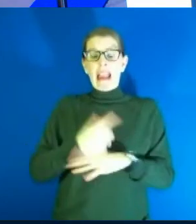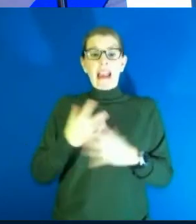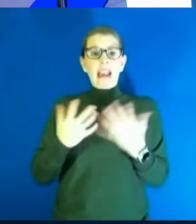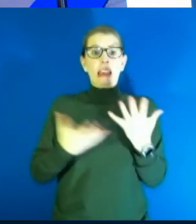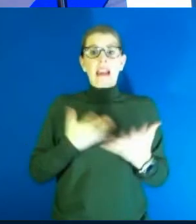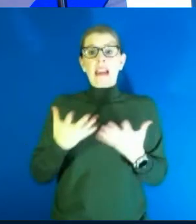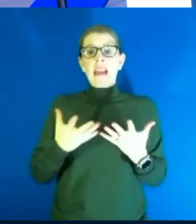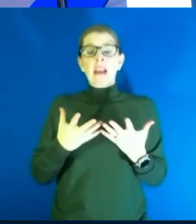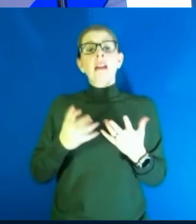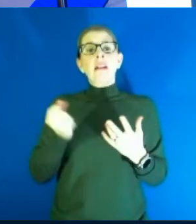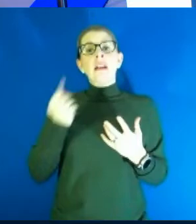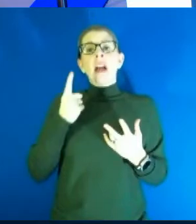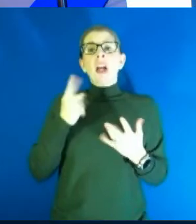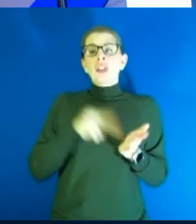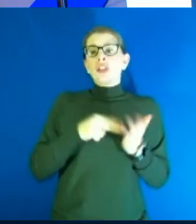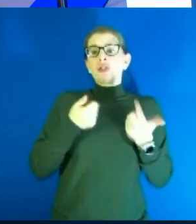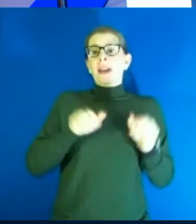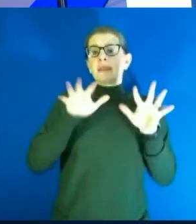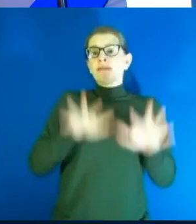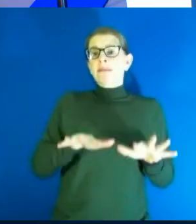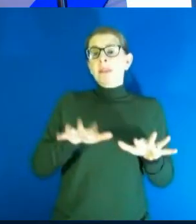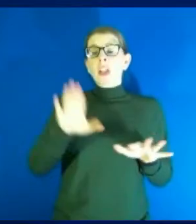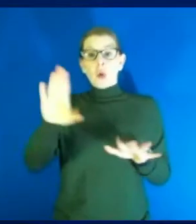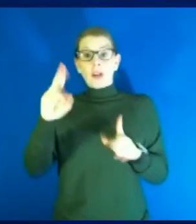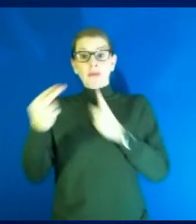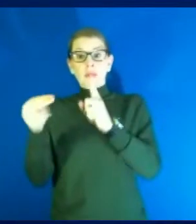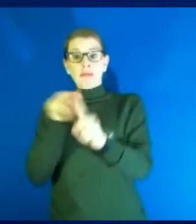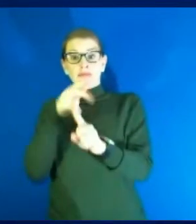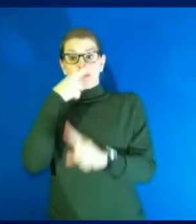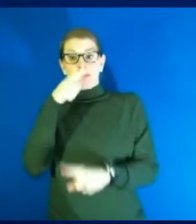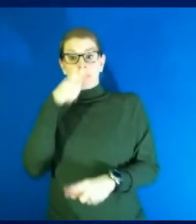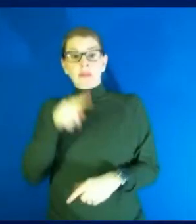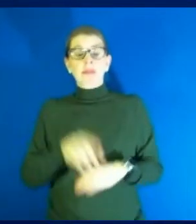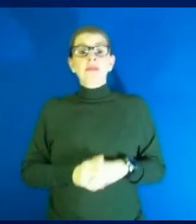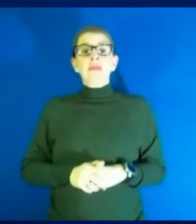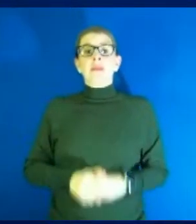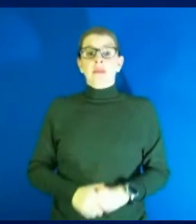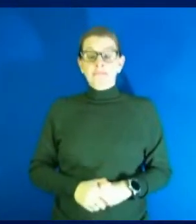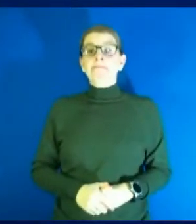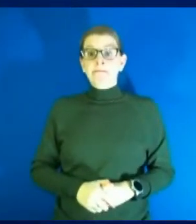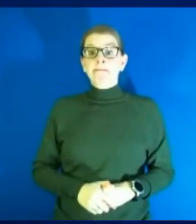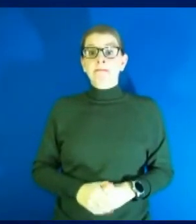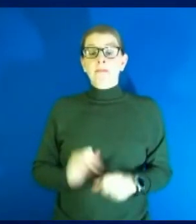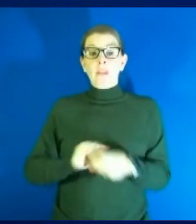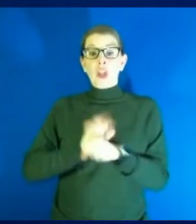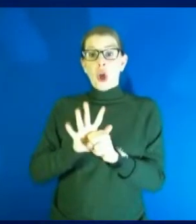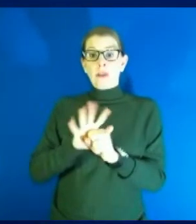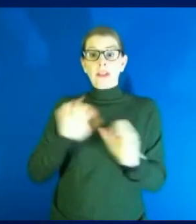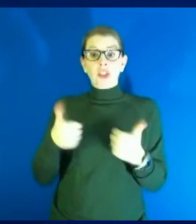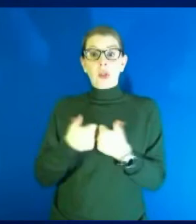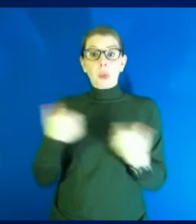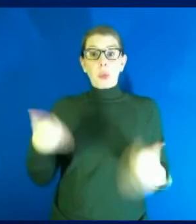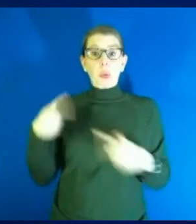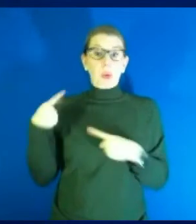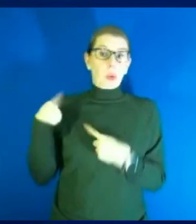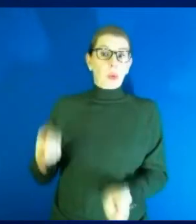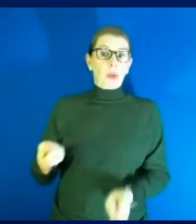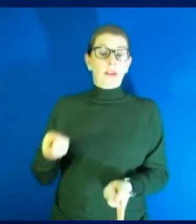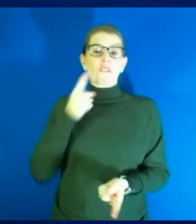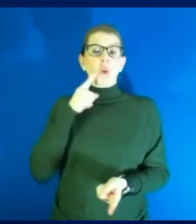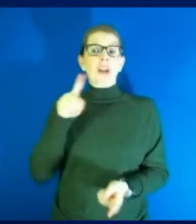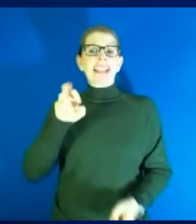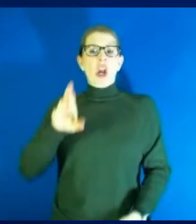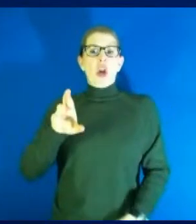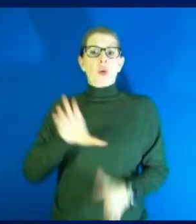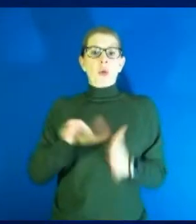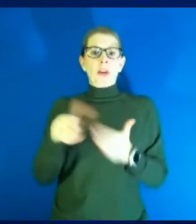these type of situations, but your insight? Yeah, I think COVID, for as much of a challenge as it's been in the emergency department, I think that